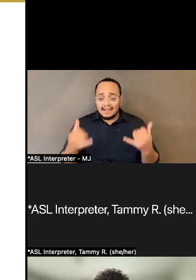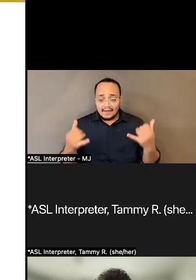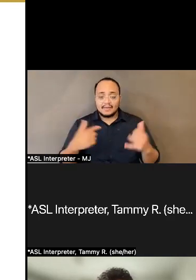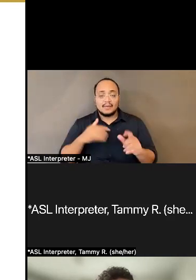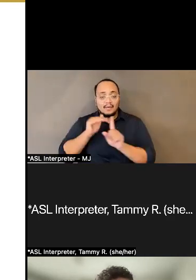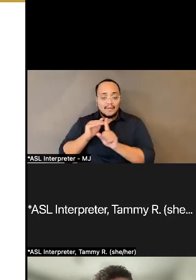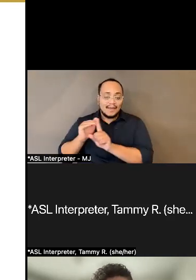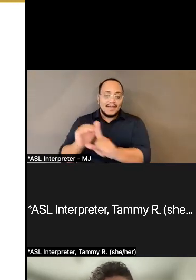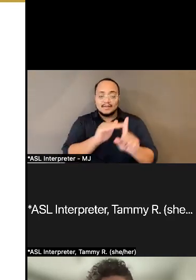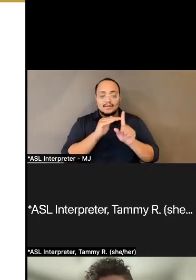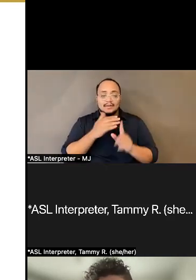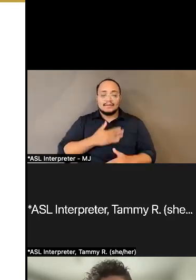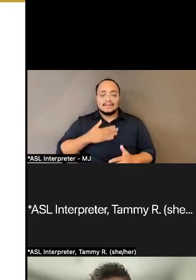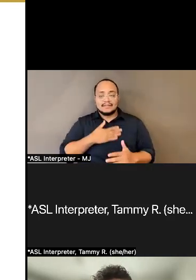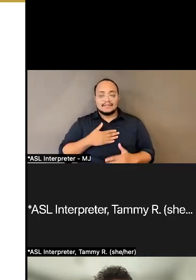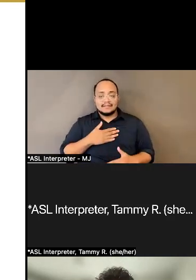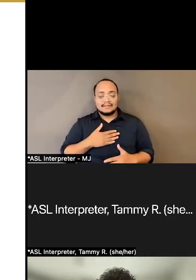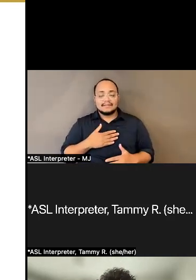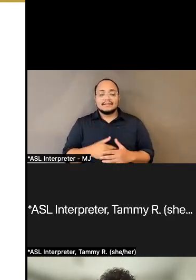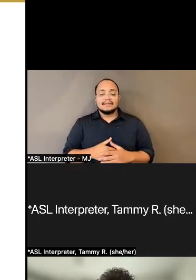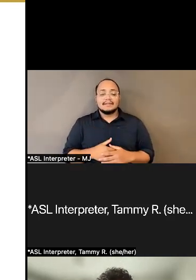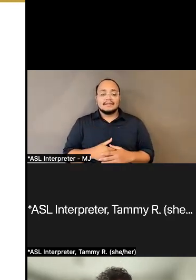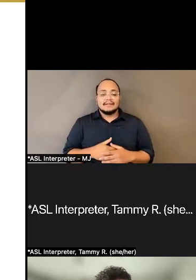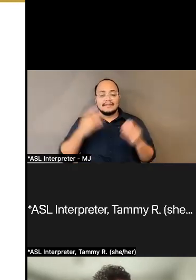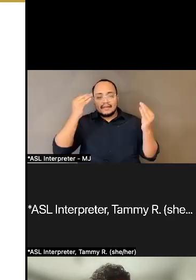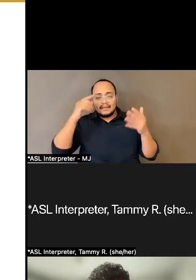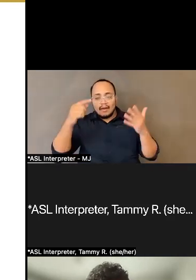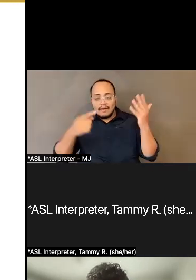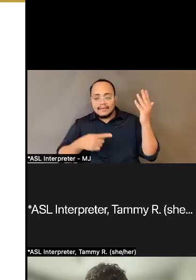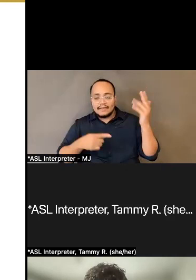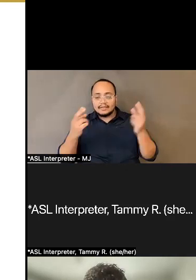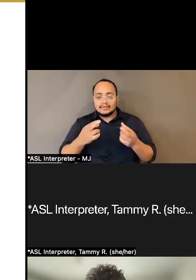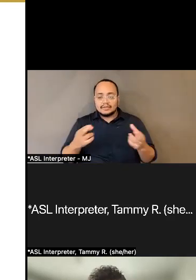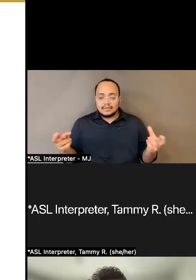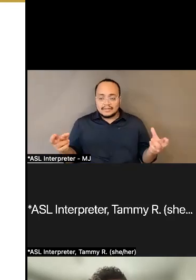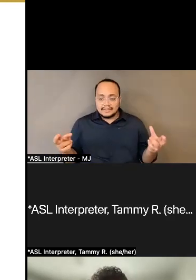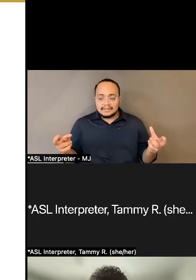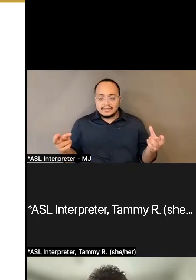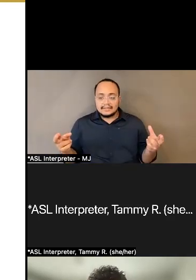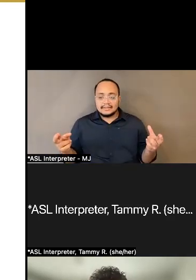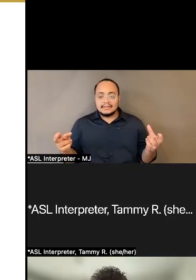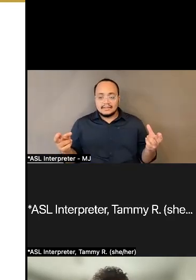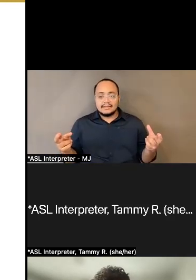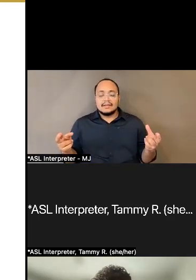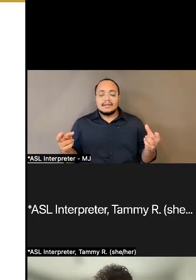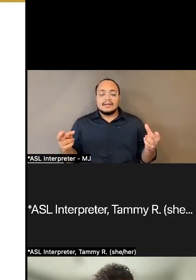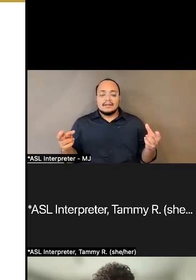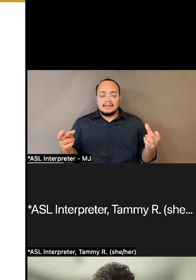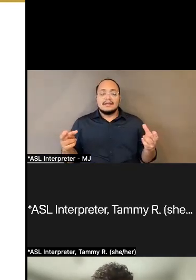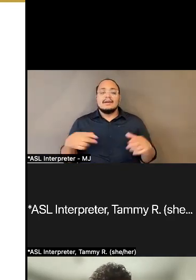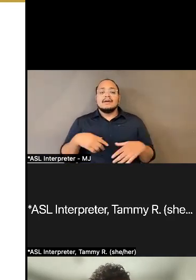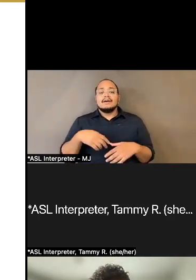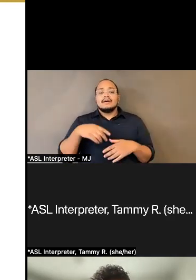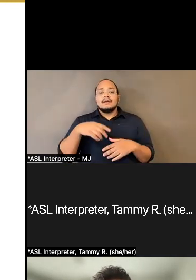you to please take advantage of all the resources that have been shared here today. Reports, access to